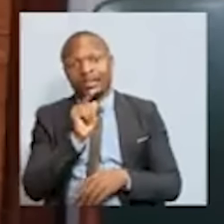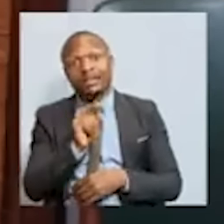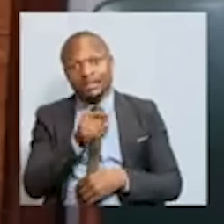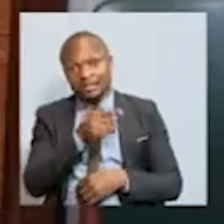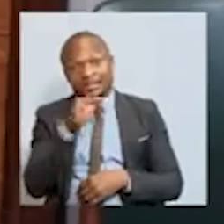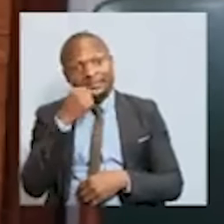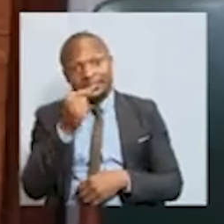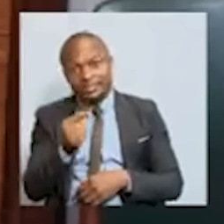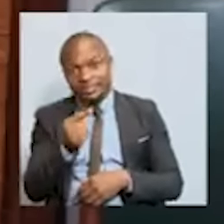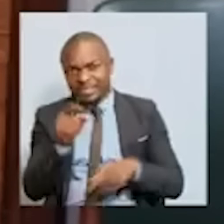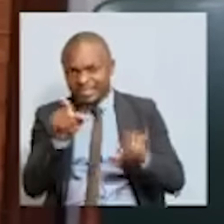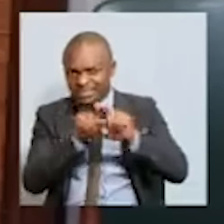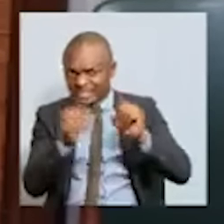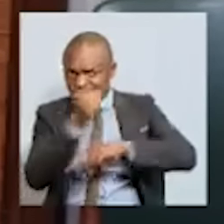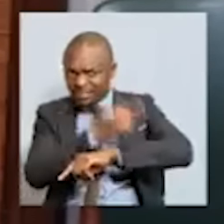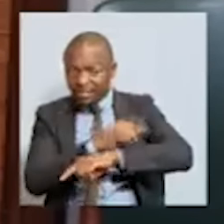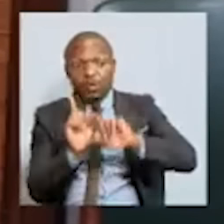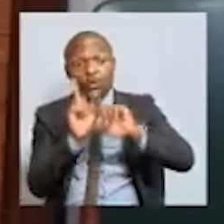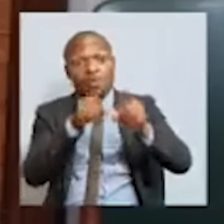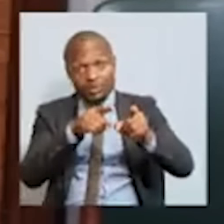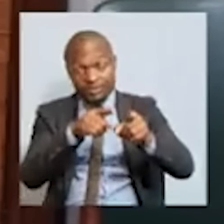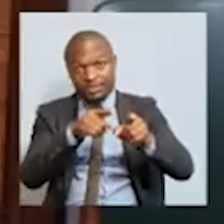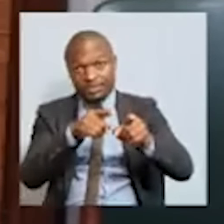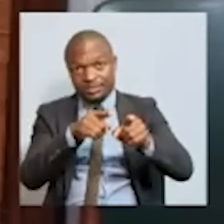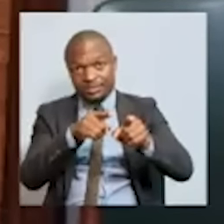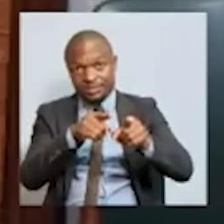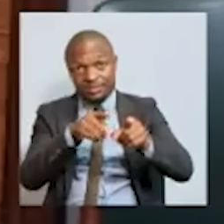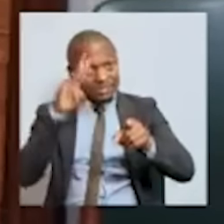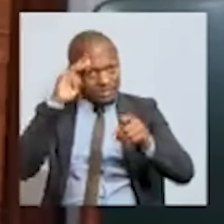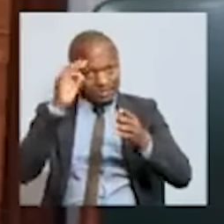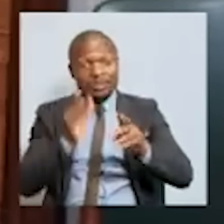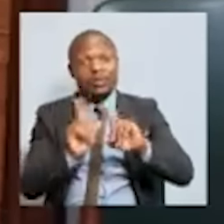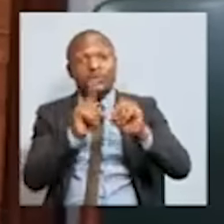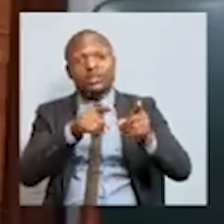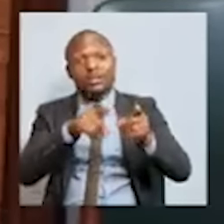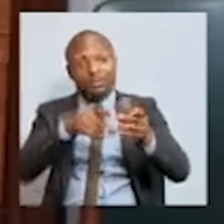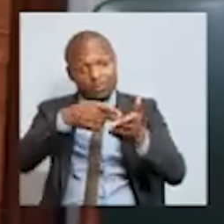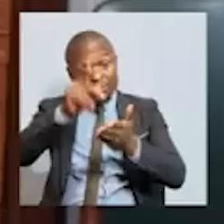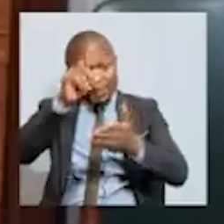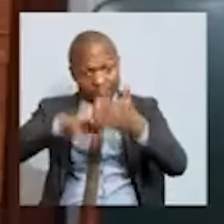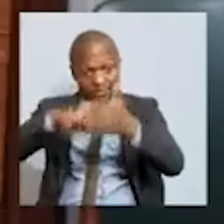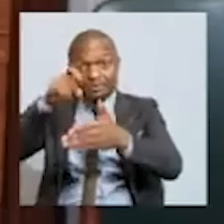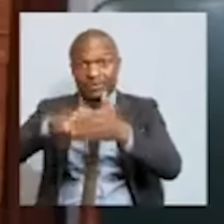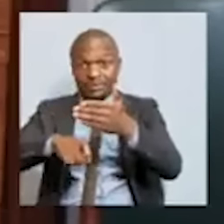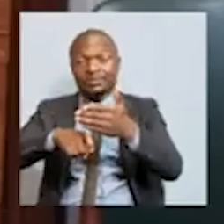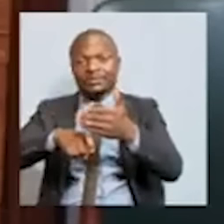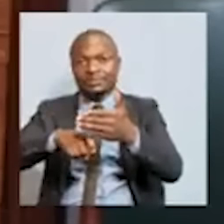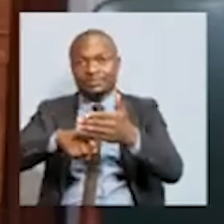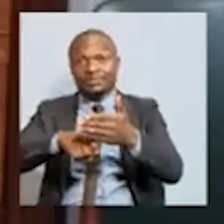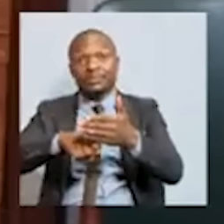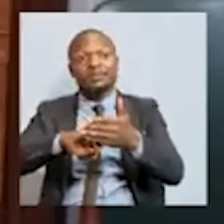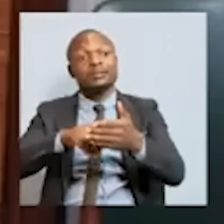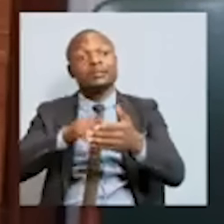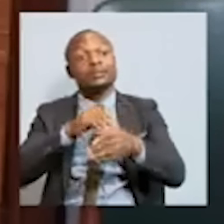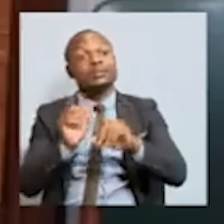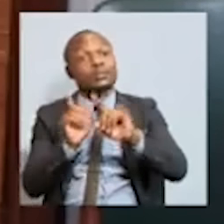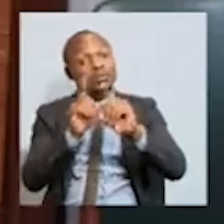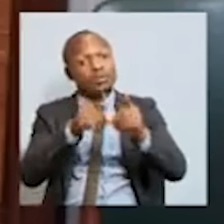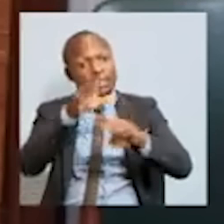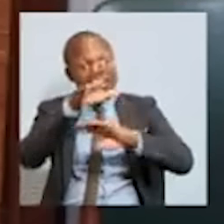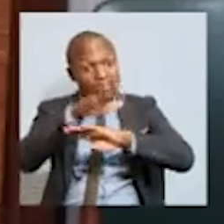E. Mposha, MP, went to the bar to clear his outstanding bill. In that regard, he added that he